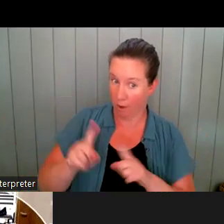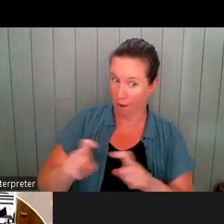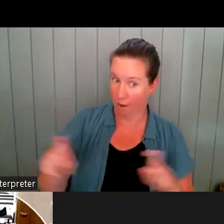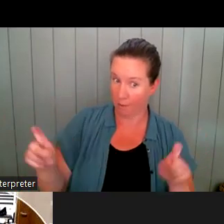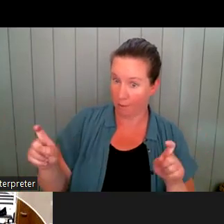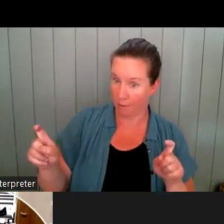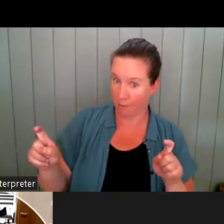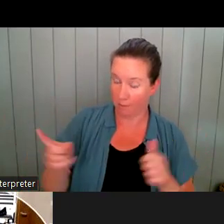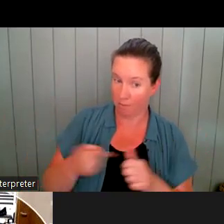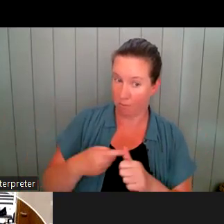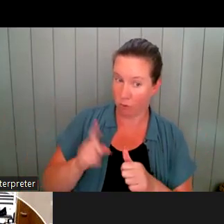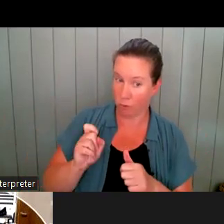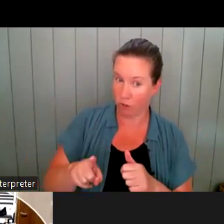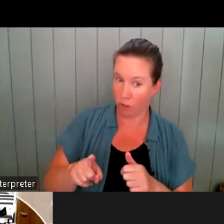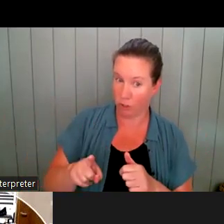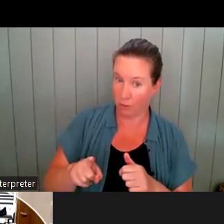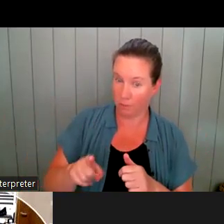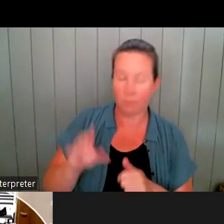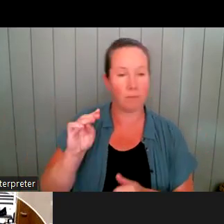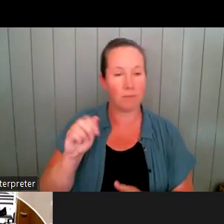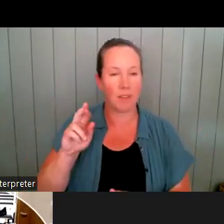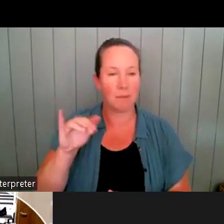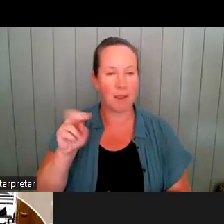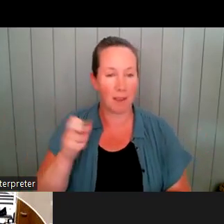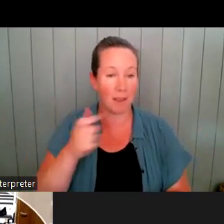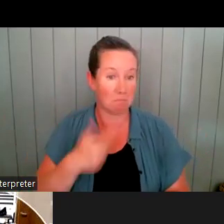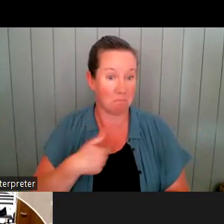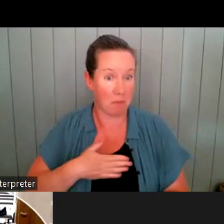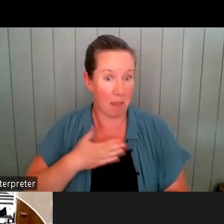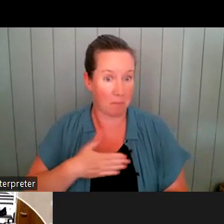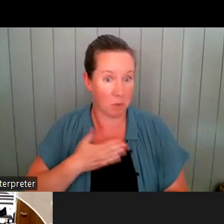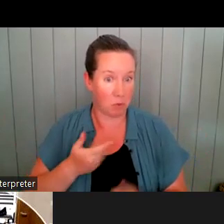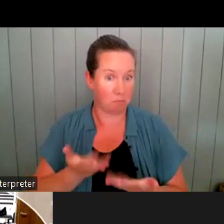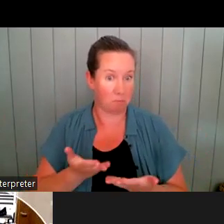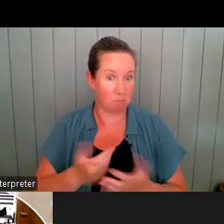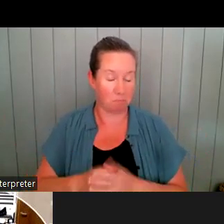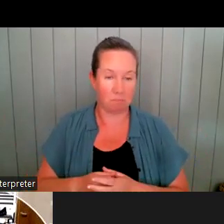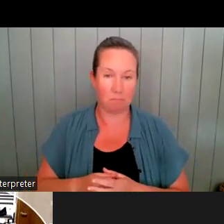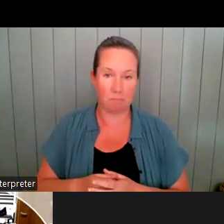it? I'm happy to field the question. Yeah, go ahead.